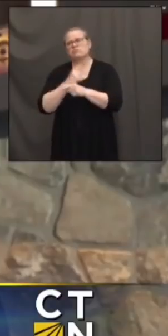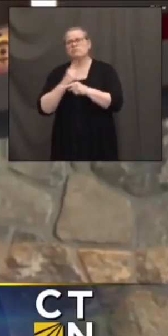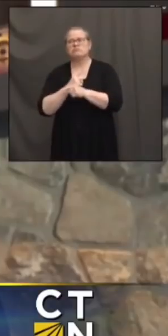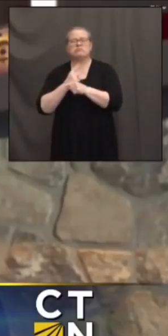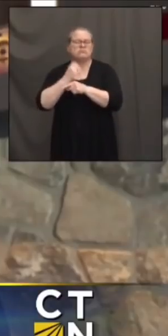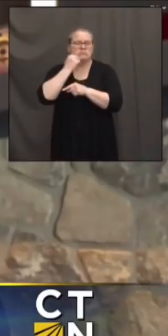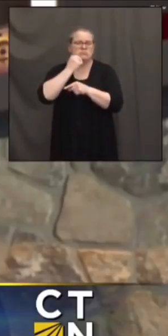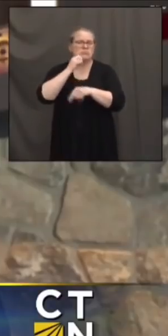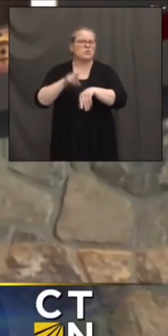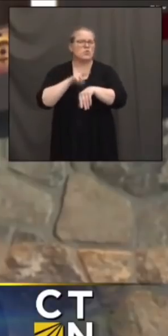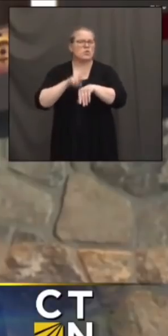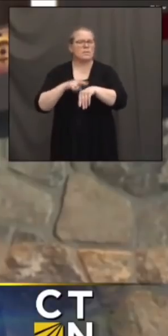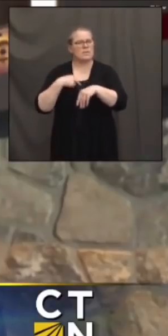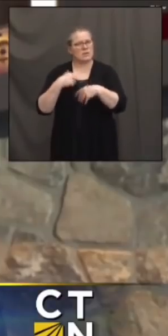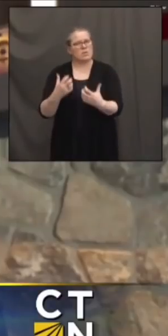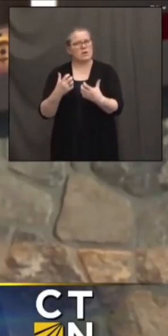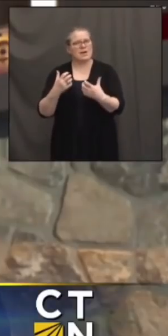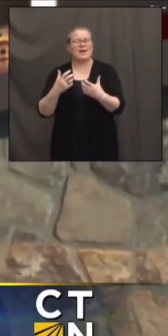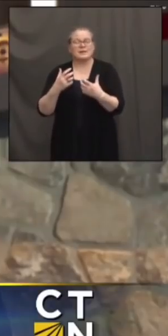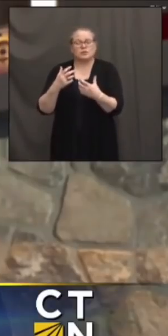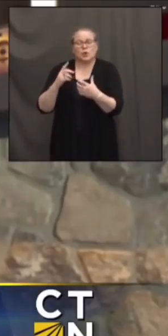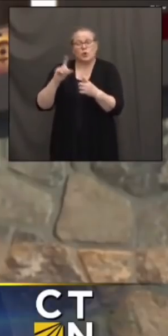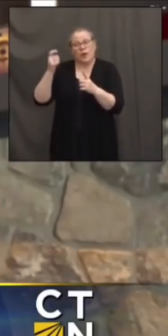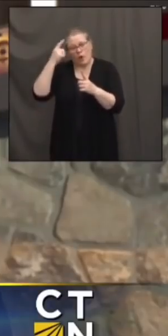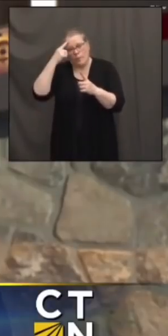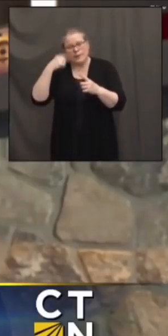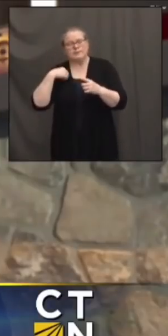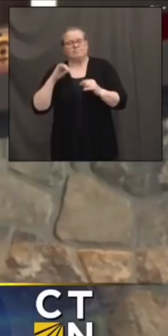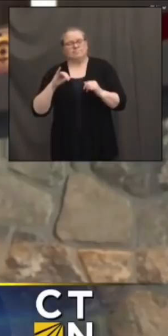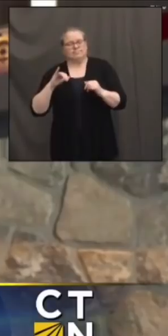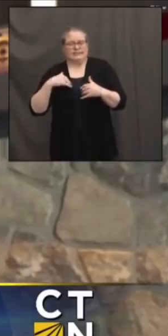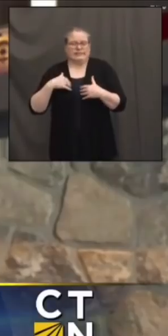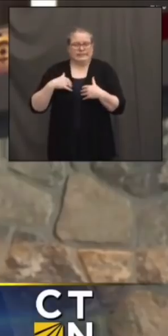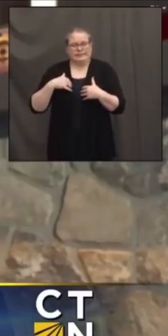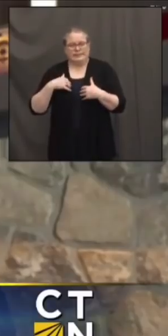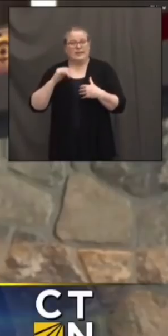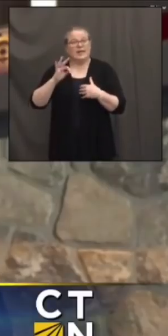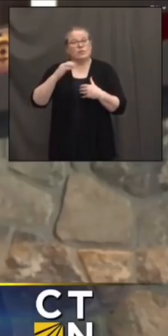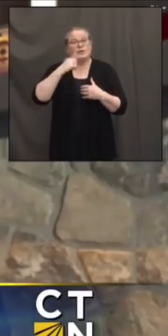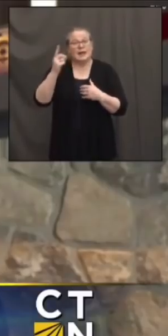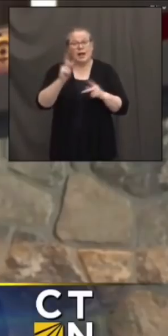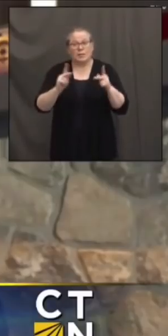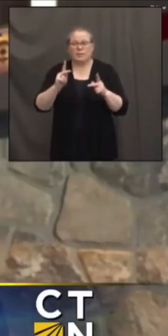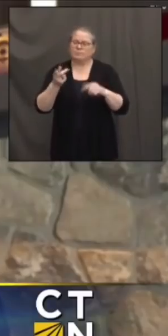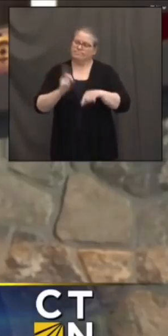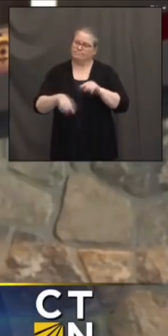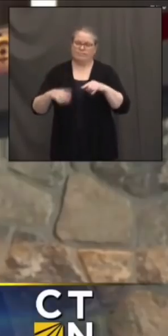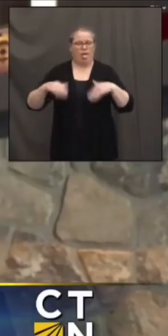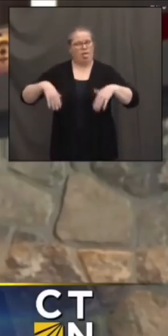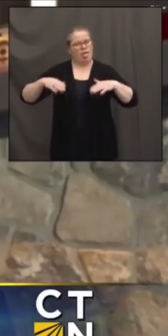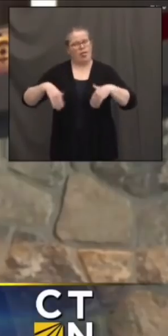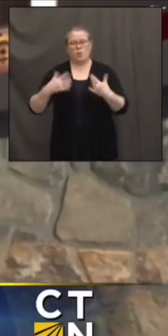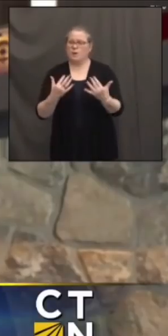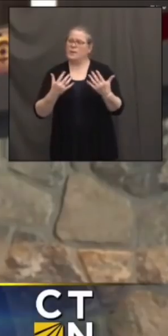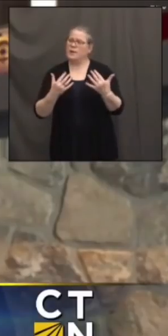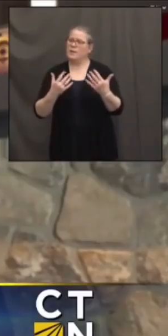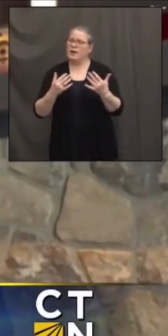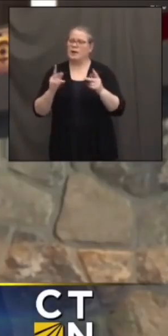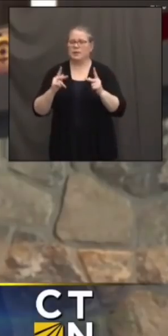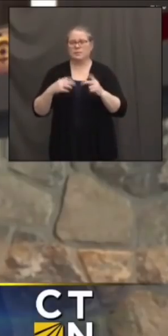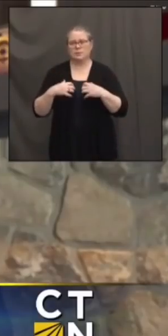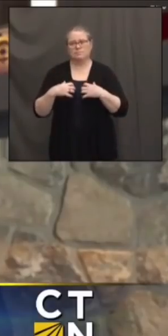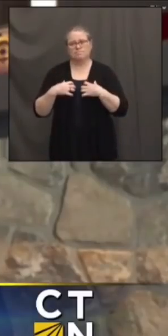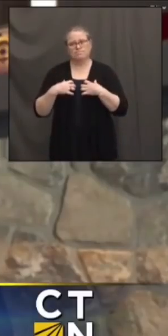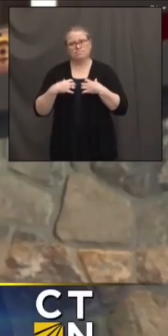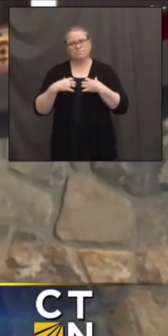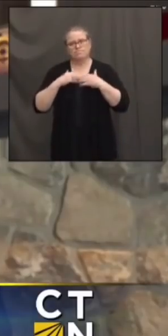that in a responsible fashion was important. I think if we just tell the American people, it's not time to do anything yet. You gotta continue to stay indoors and